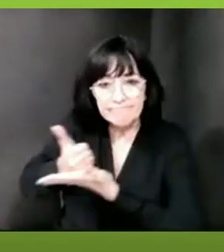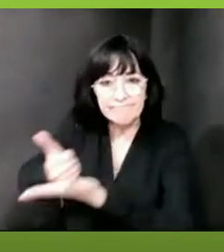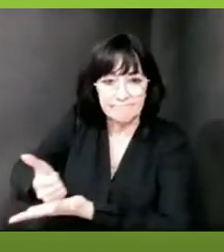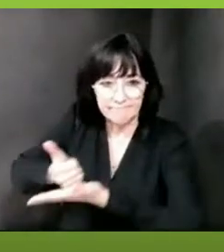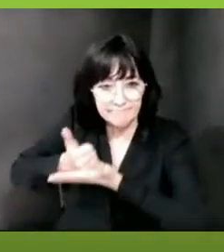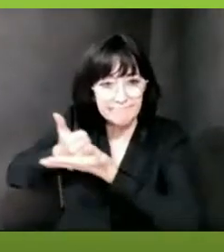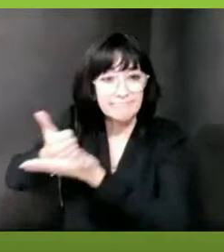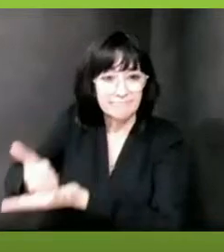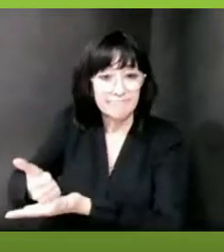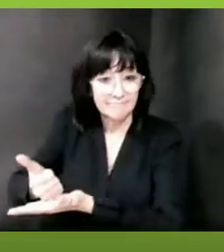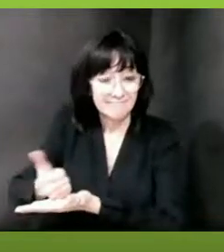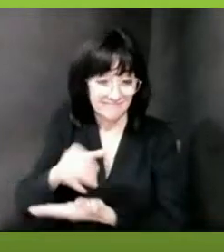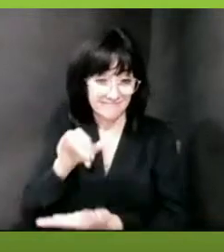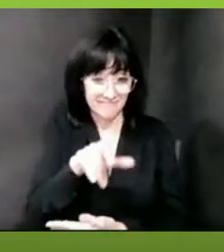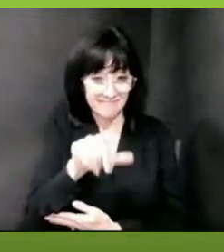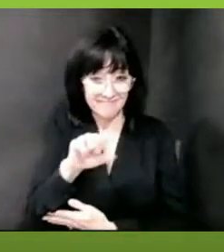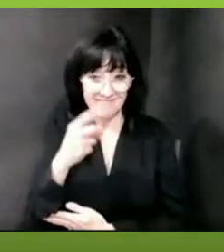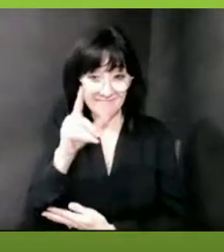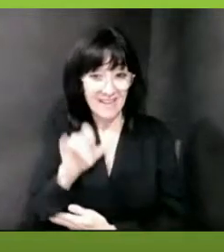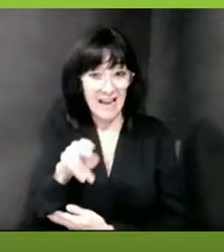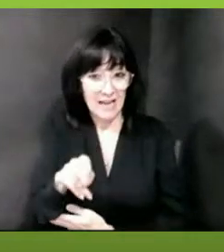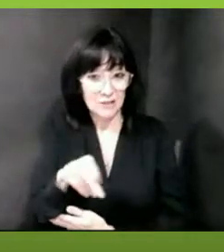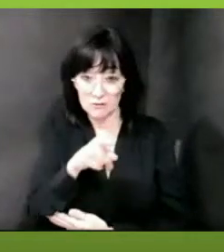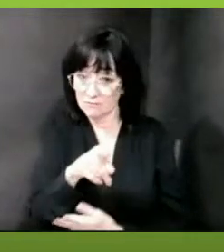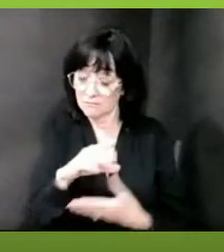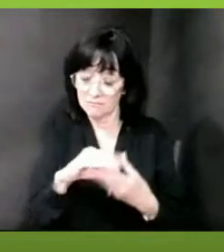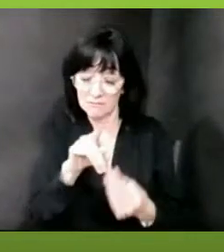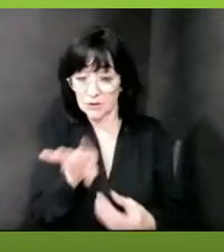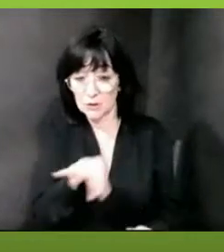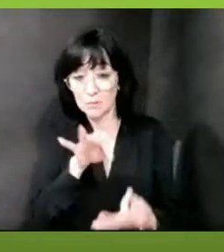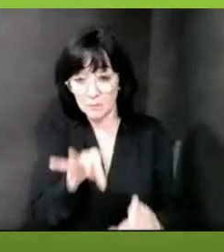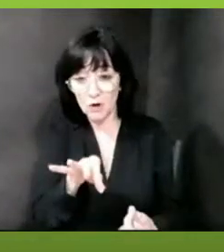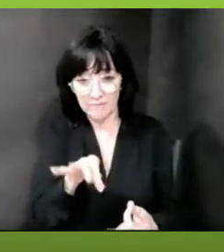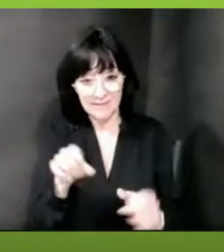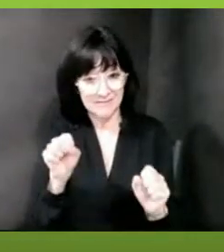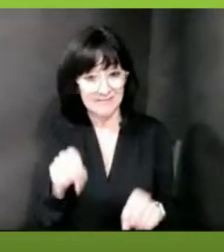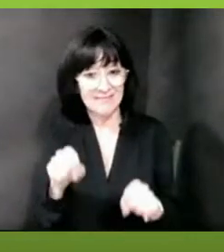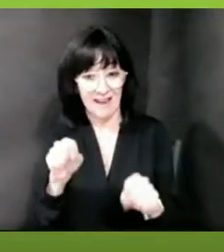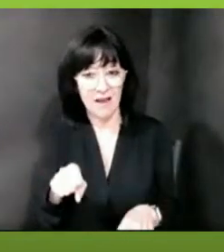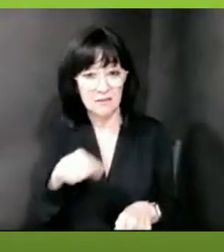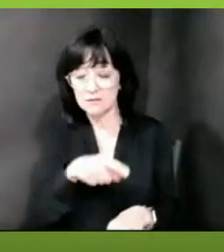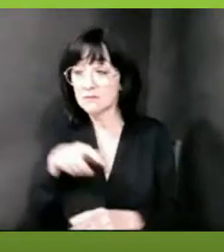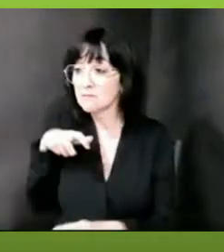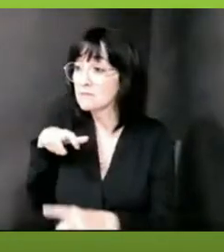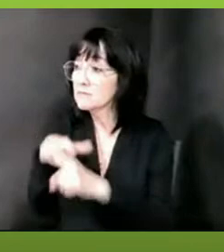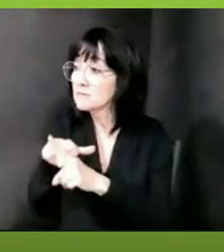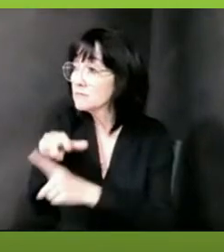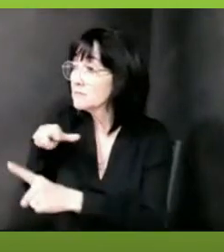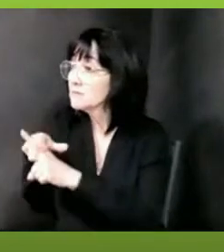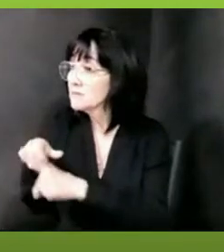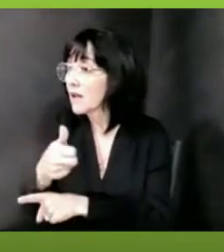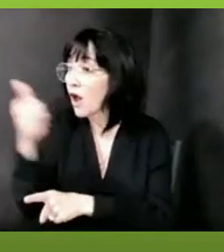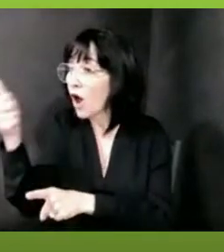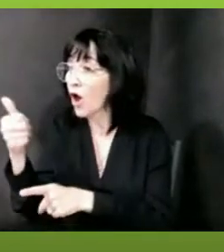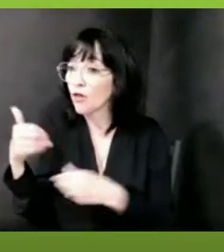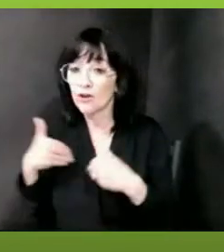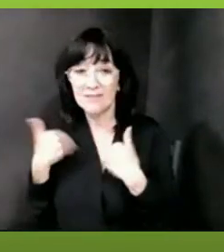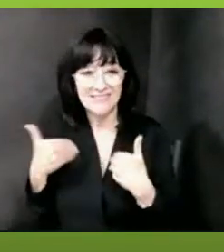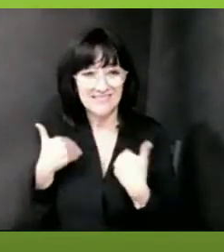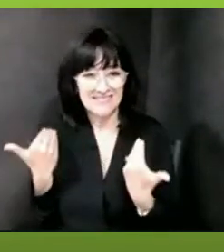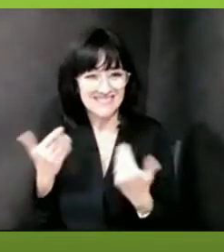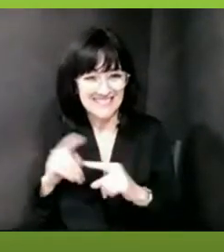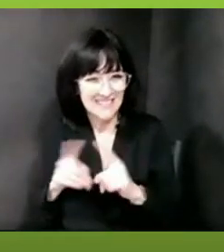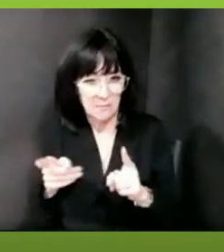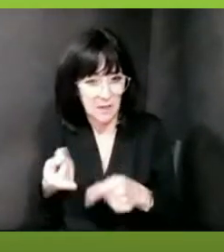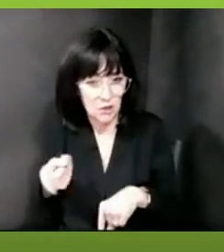like Ashlyn said, like, ask a kid, they can figure it out for you now. But in the beginning, there wasn't necessarily that